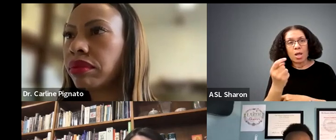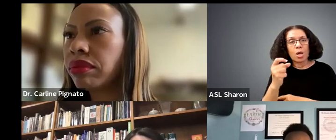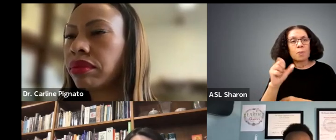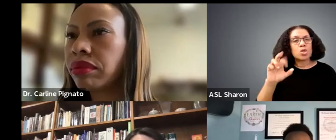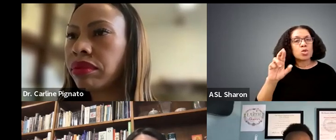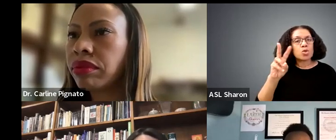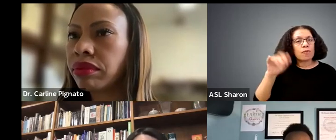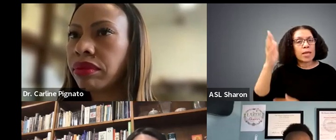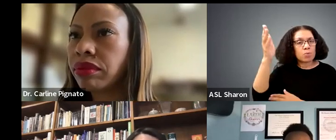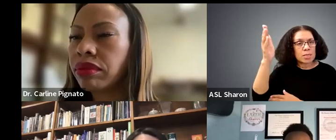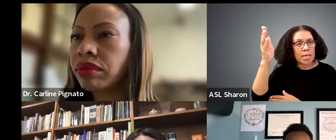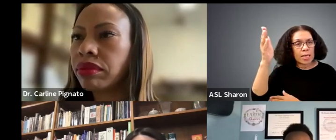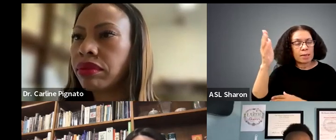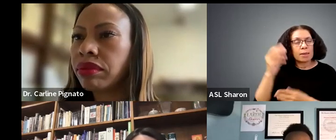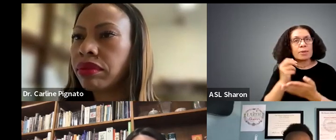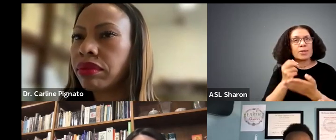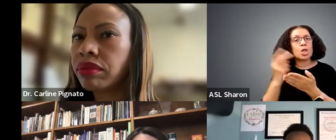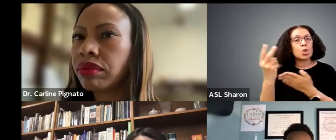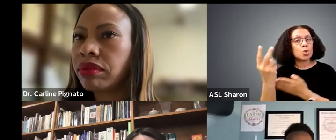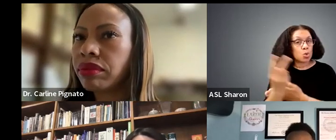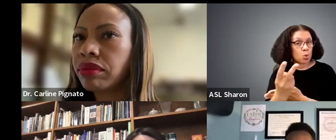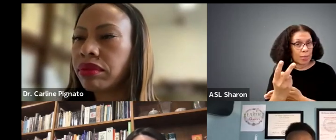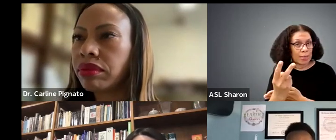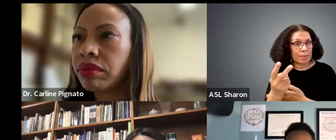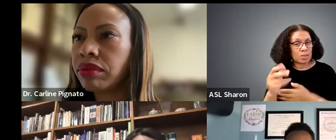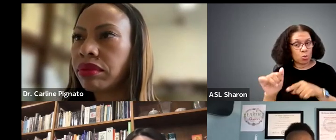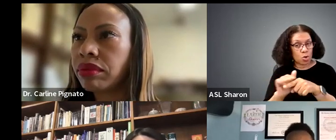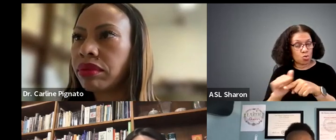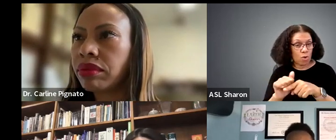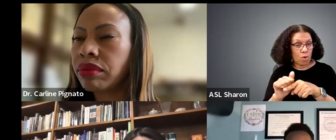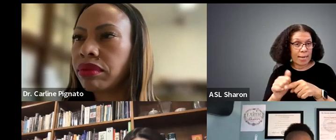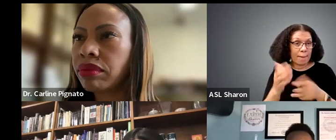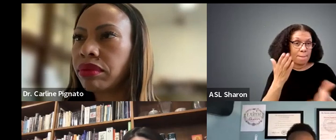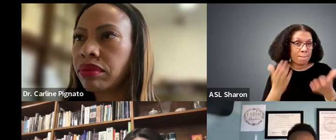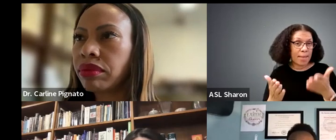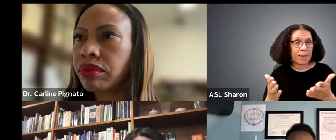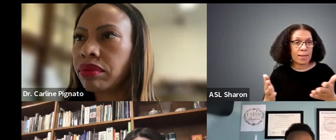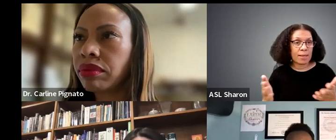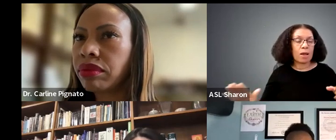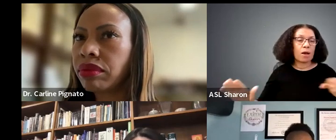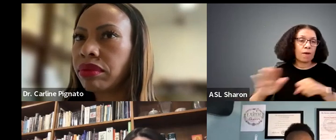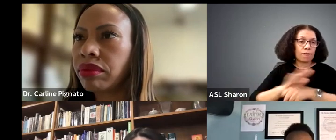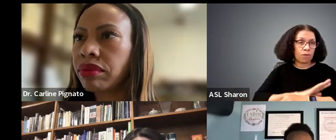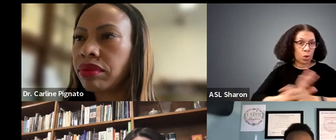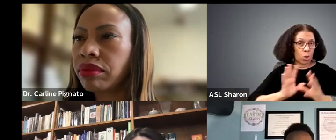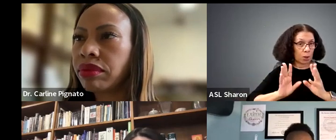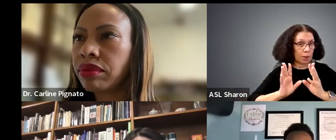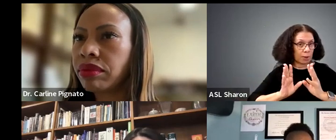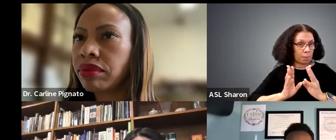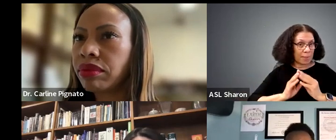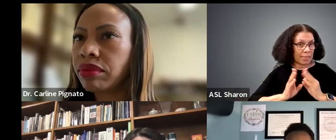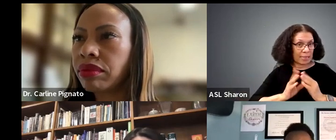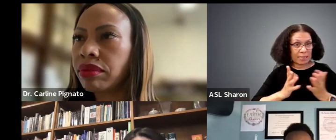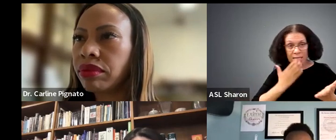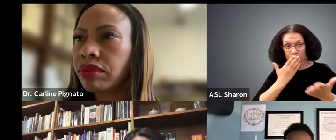presentation. And then the Tuesday after that, if that is the training, we may go a full session on that. Would that be a good